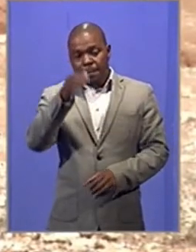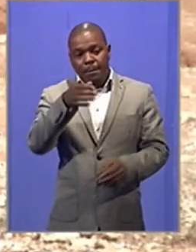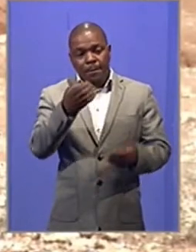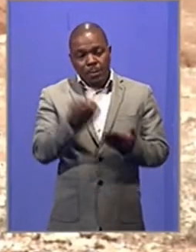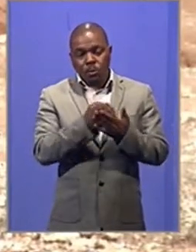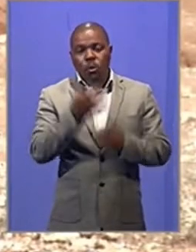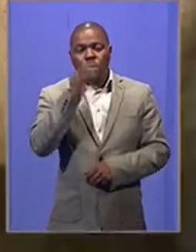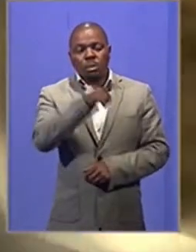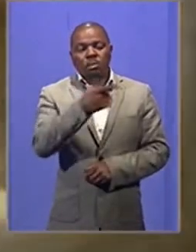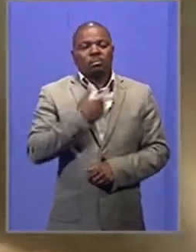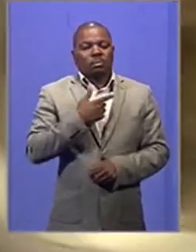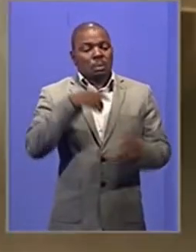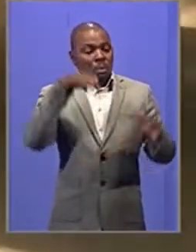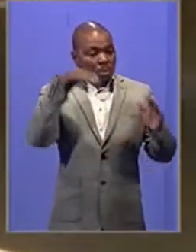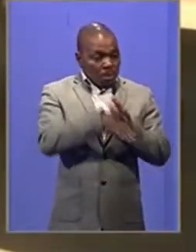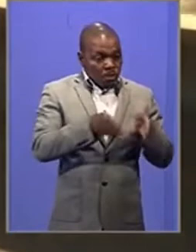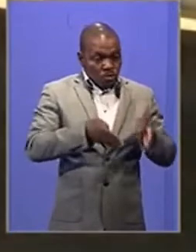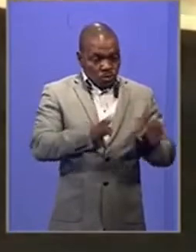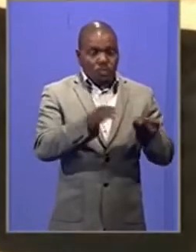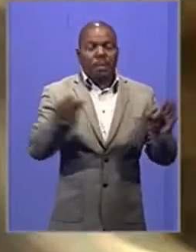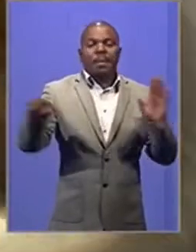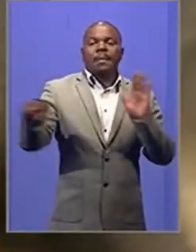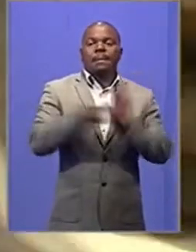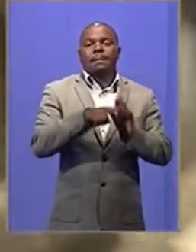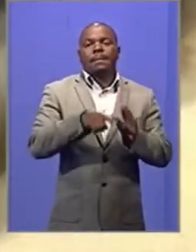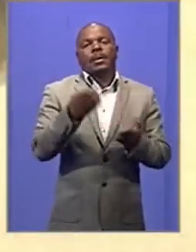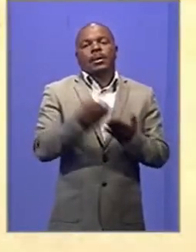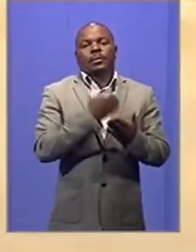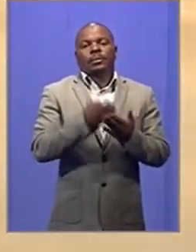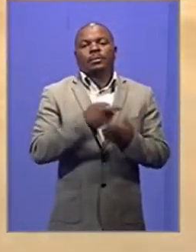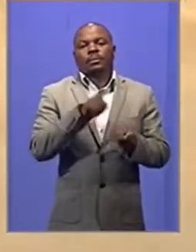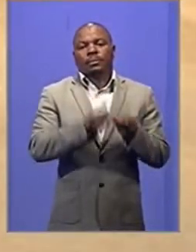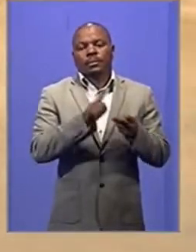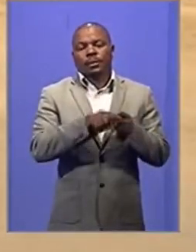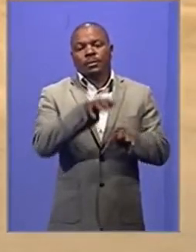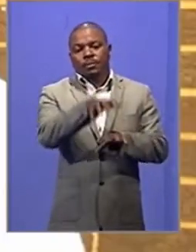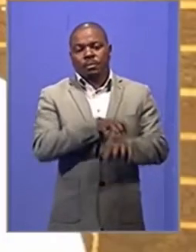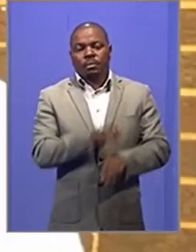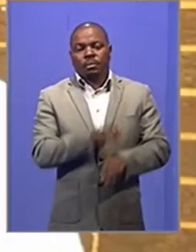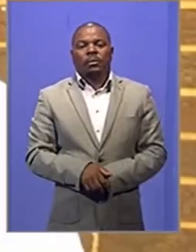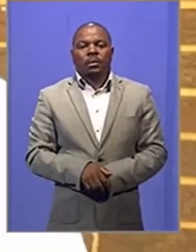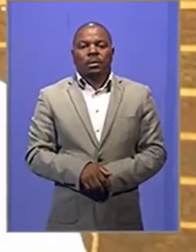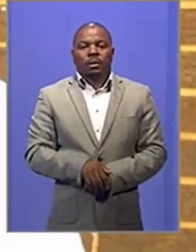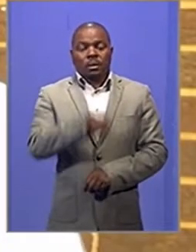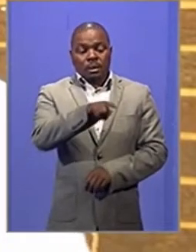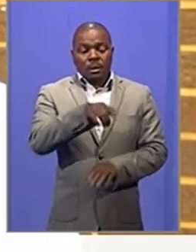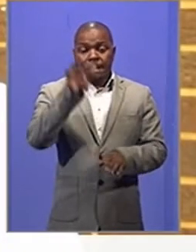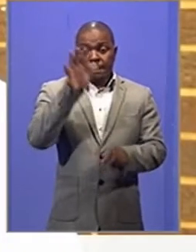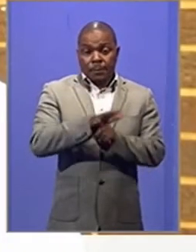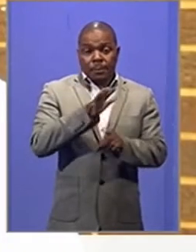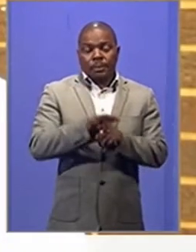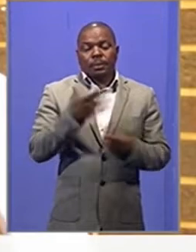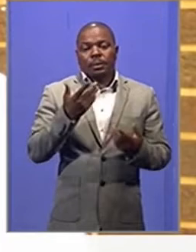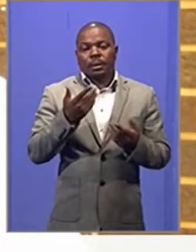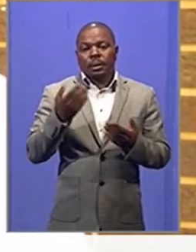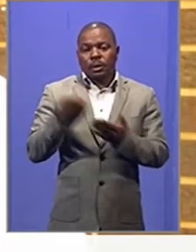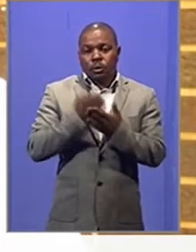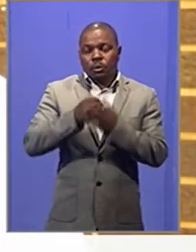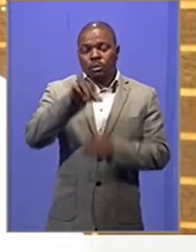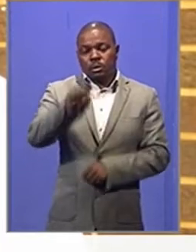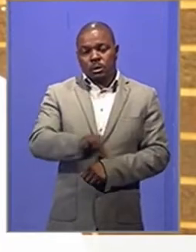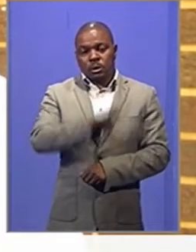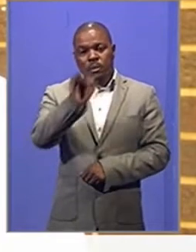putlameng e ba le kgahlamelo e mpe haholo moruong. Ha sa etsahale e le matsa moruo wa naha le kgolo ya moruo wa naha hobane bongata